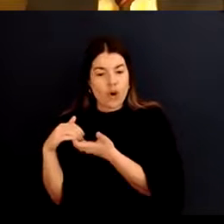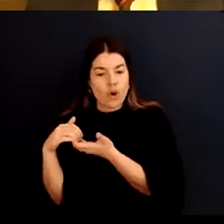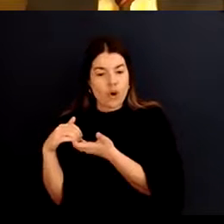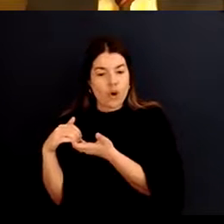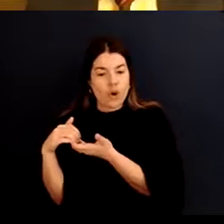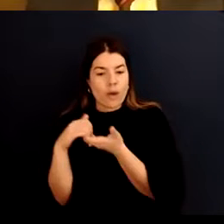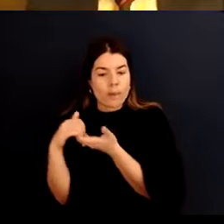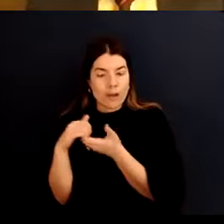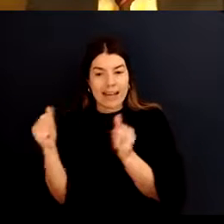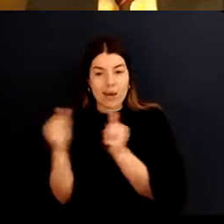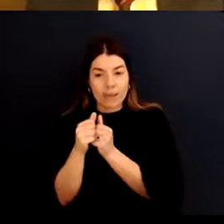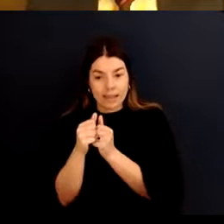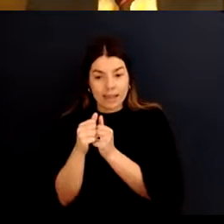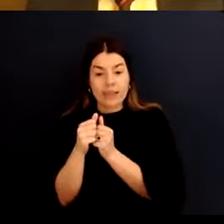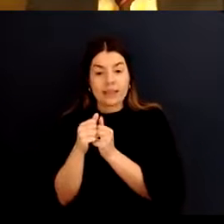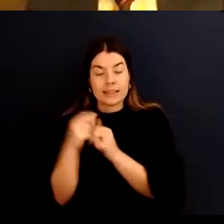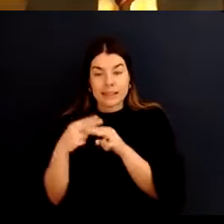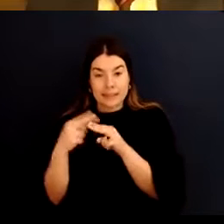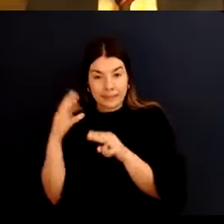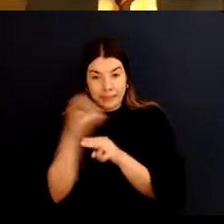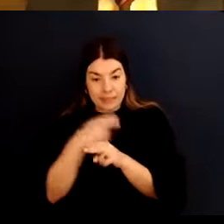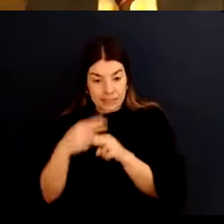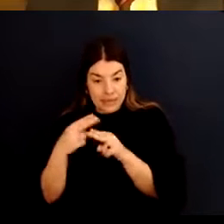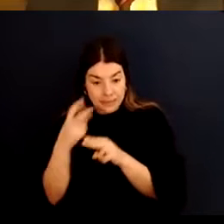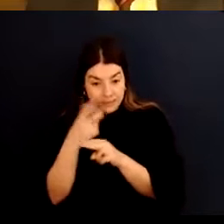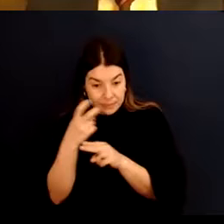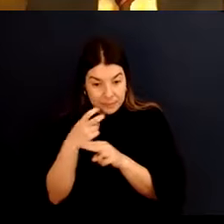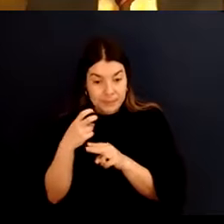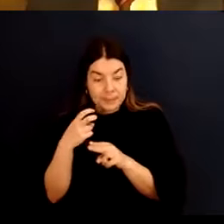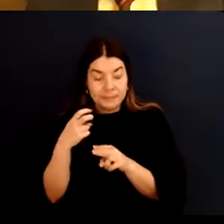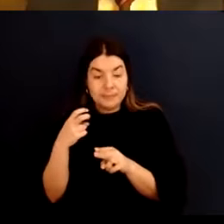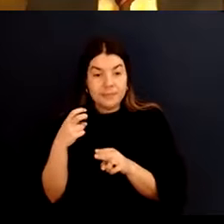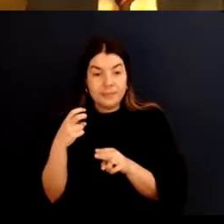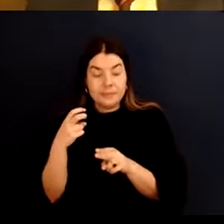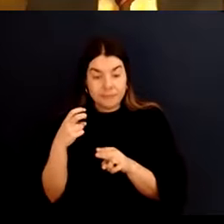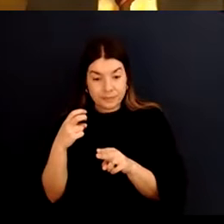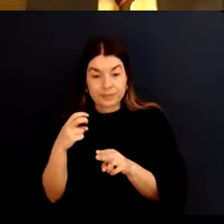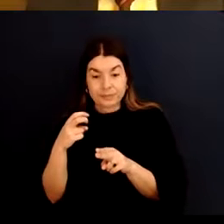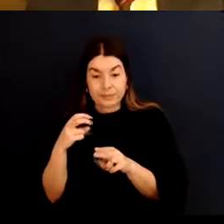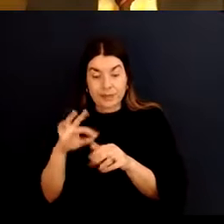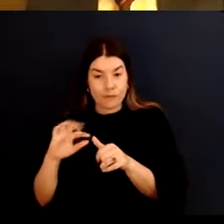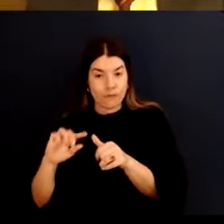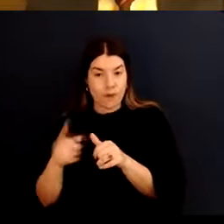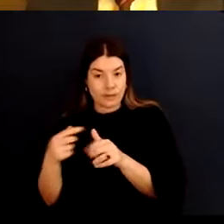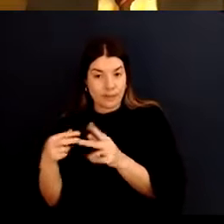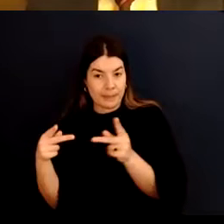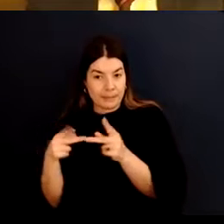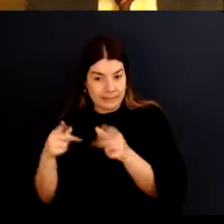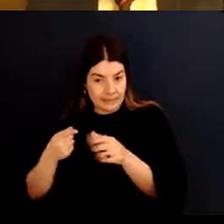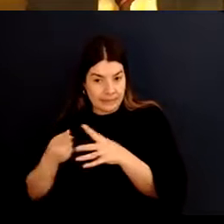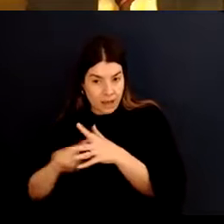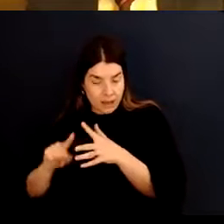runs the Bear County Elections Department, is a start, and just getting the word out